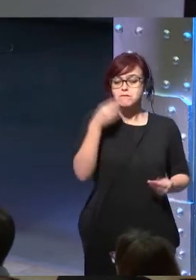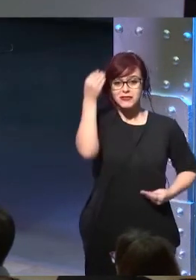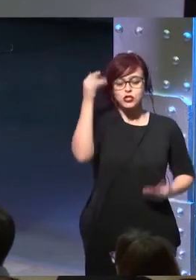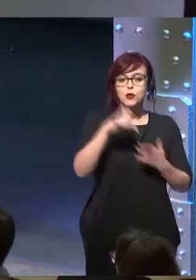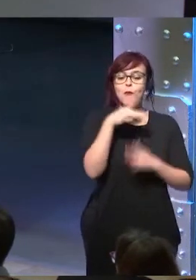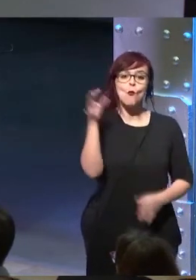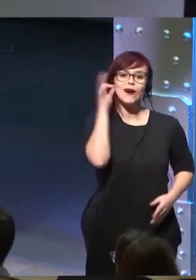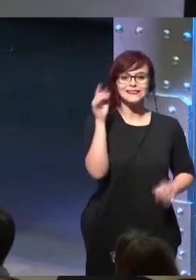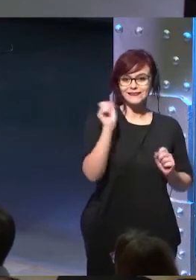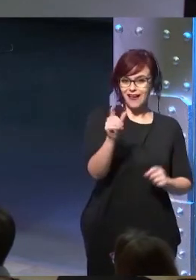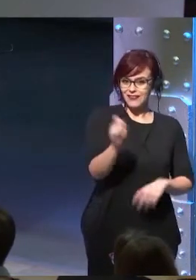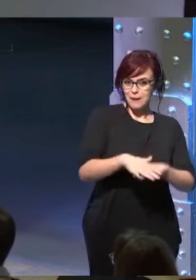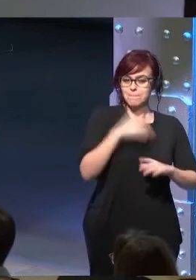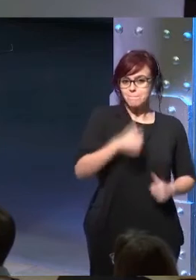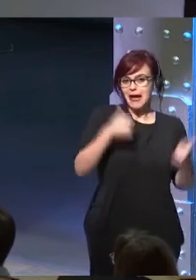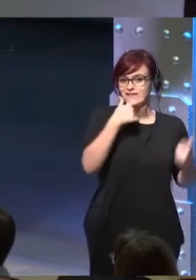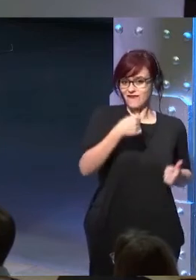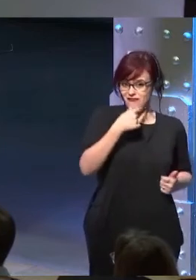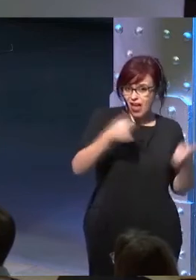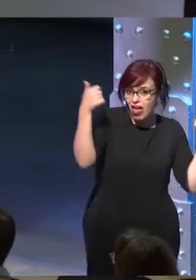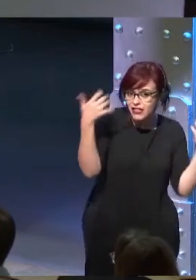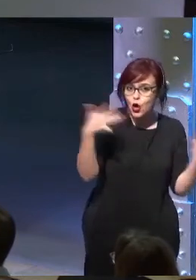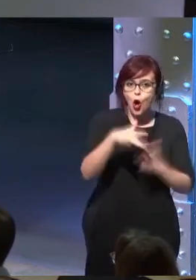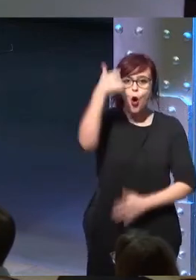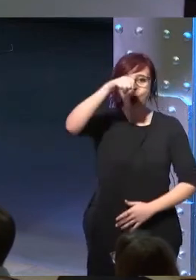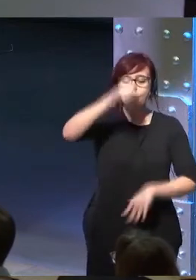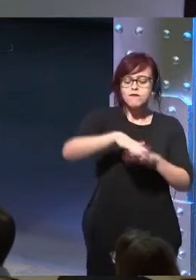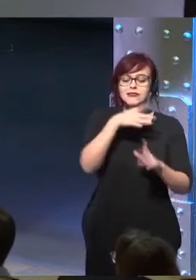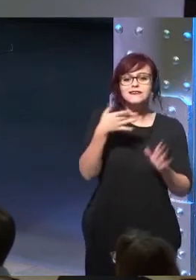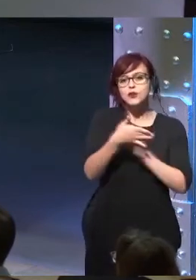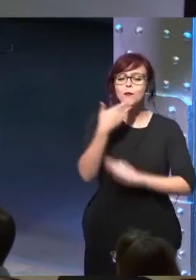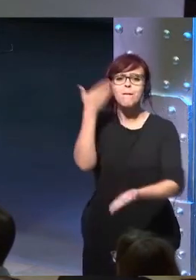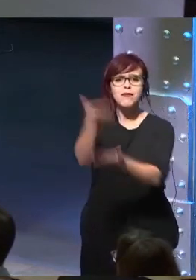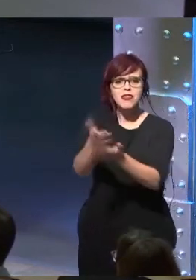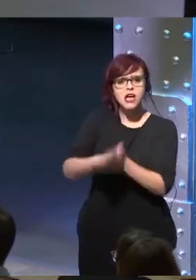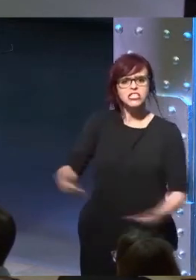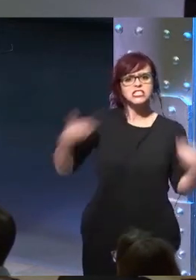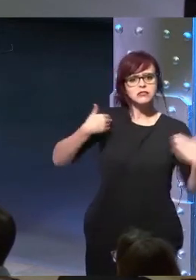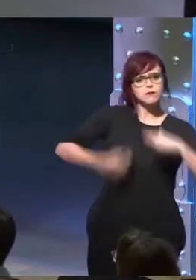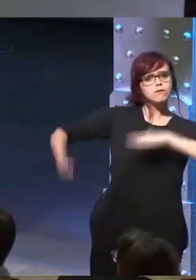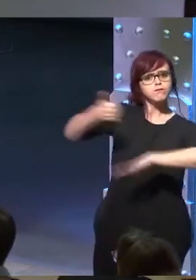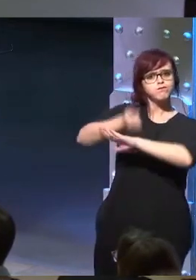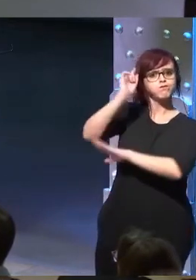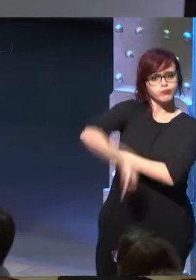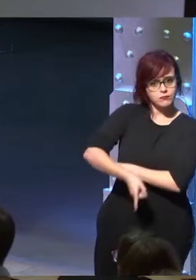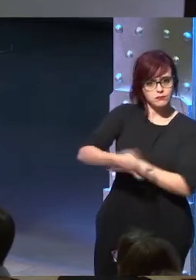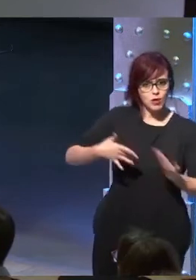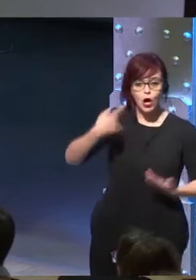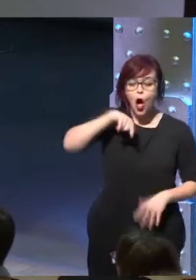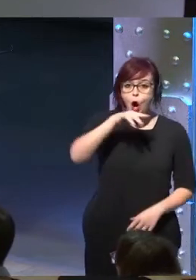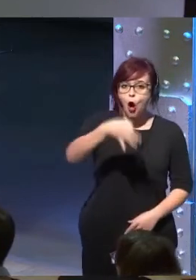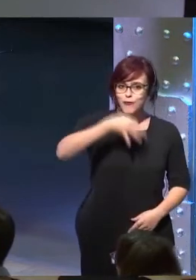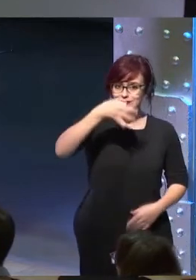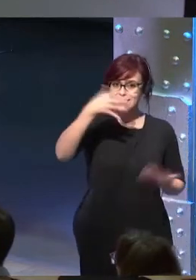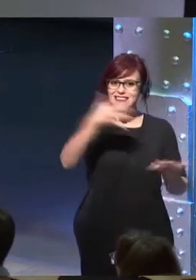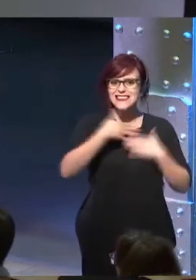what the man is claiming is authoritative speech. Now, what I want to do this evening is to